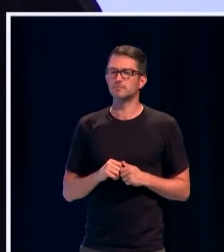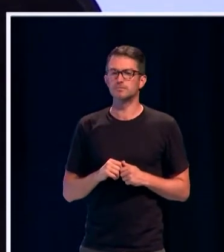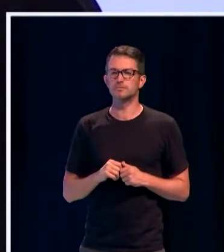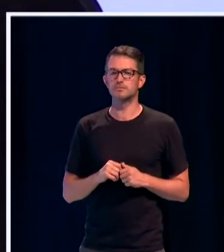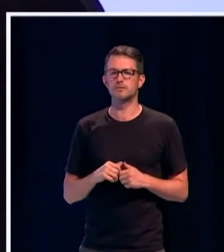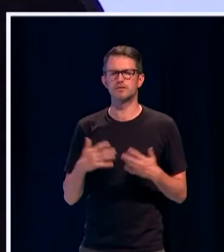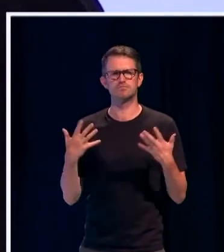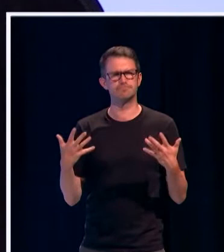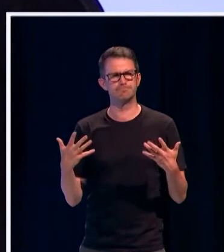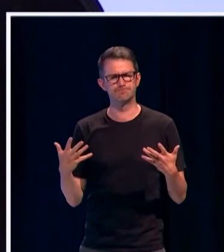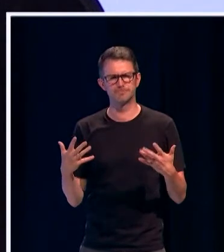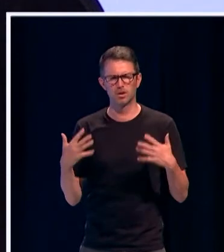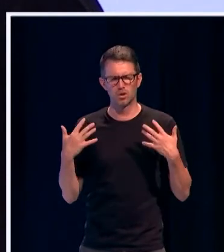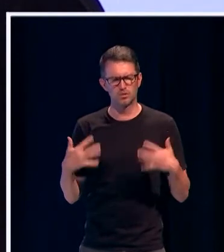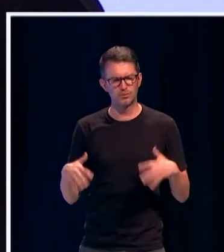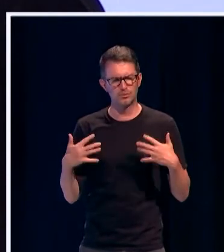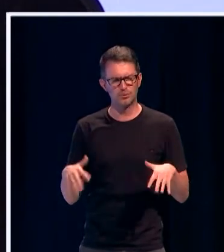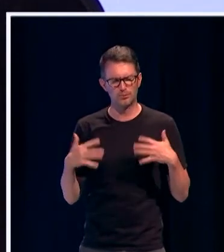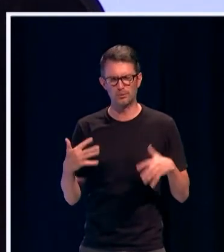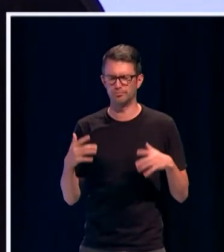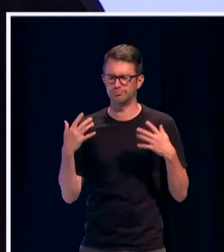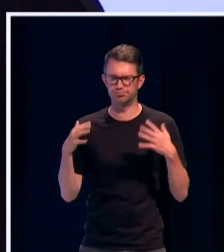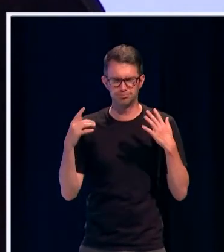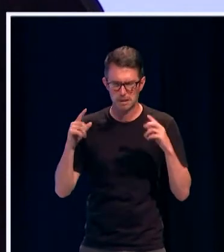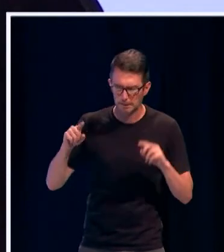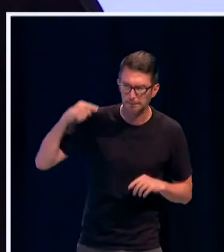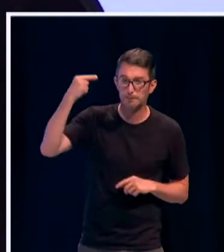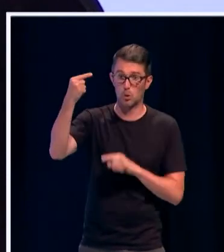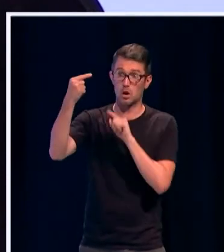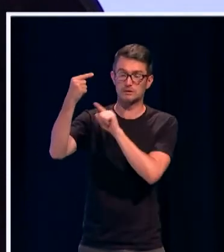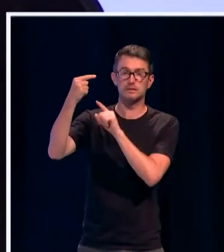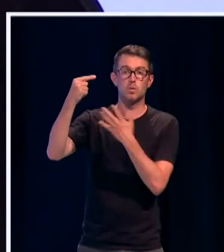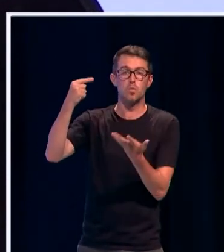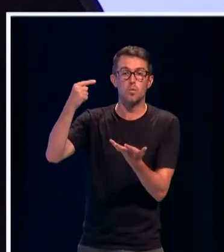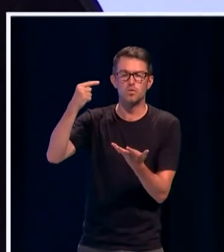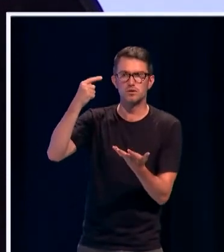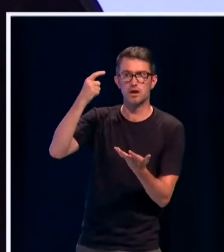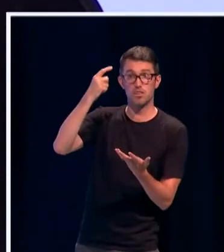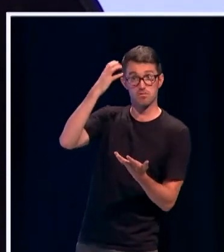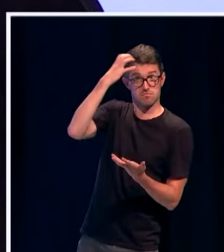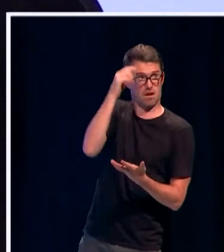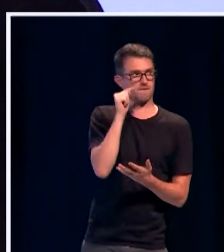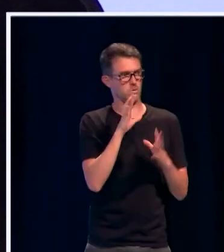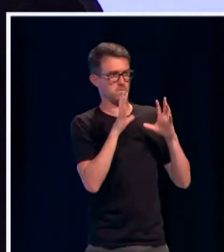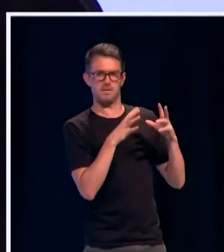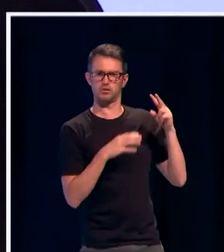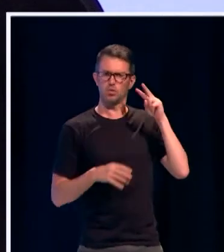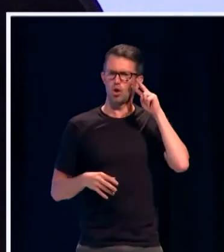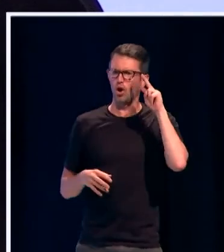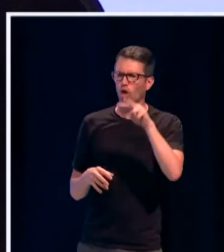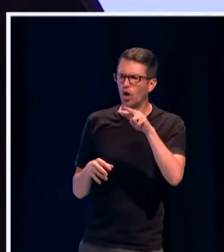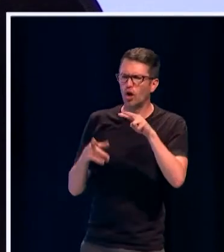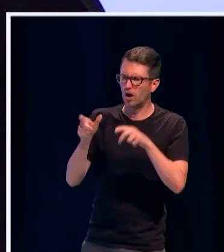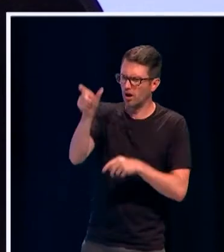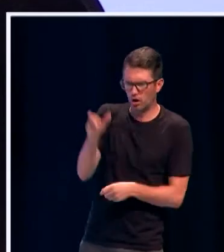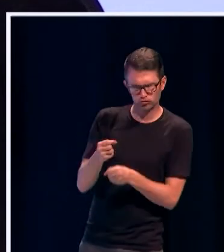cannot do, DPOs knows what to do for disabled people, but so we are